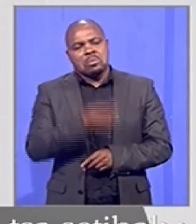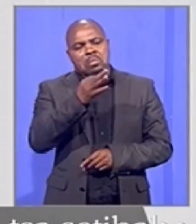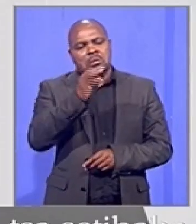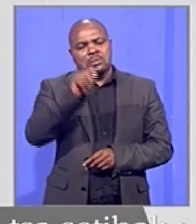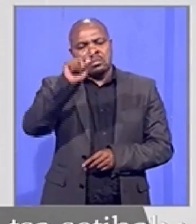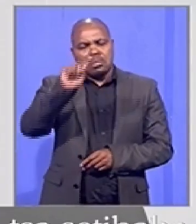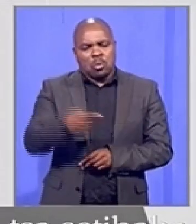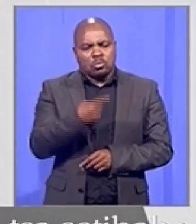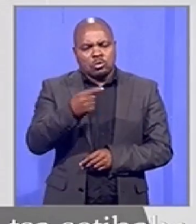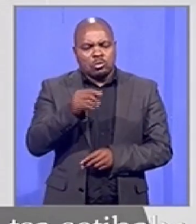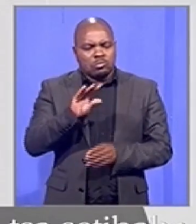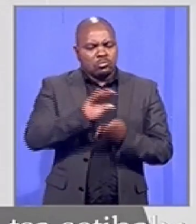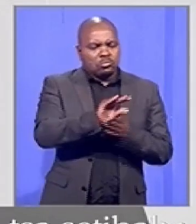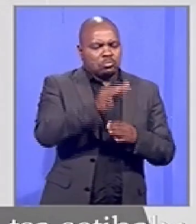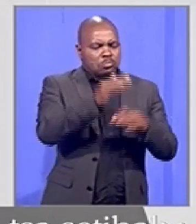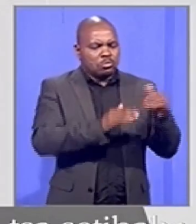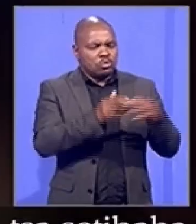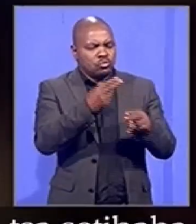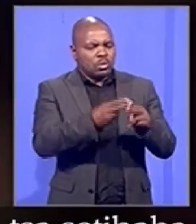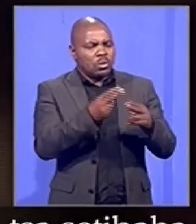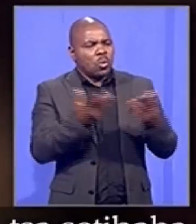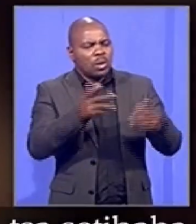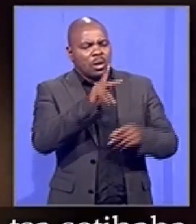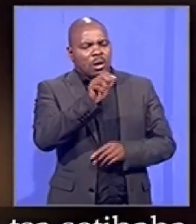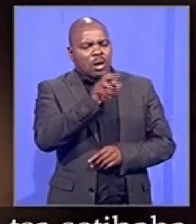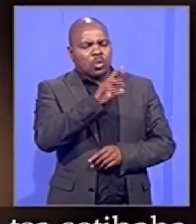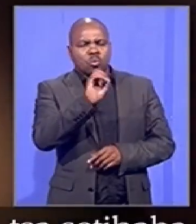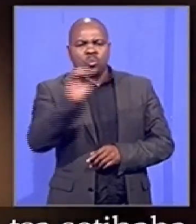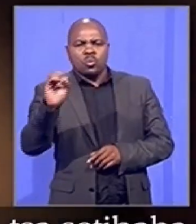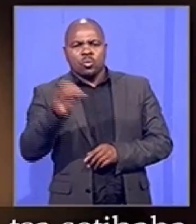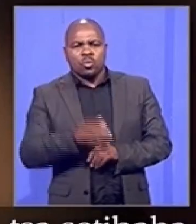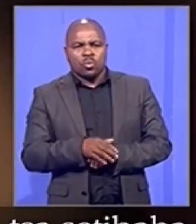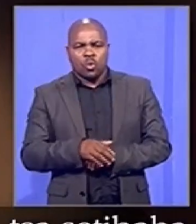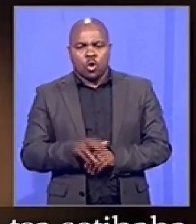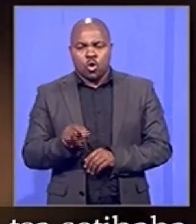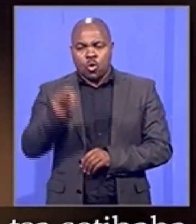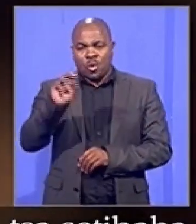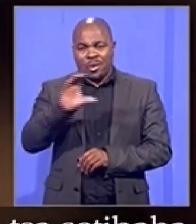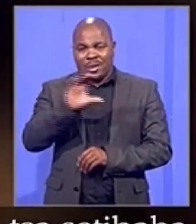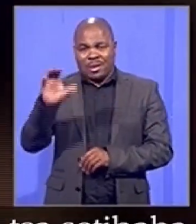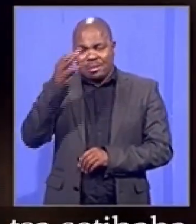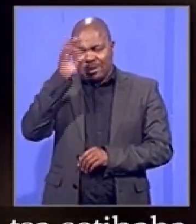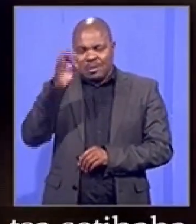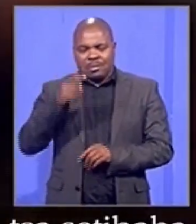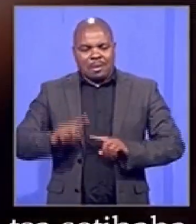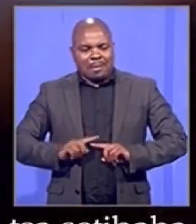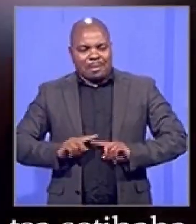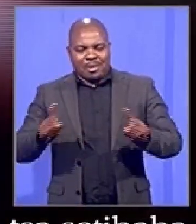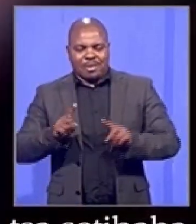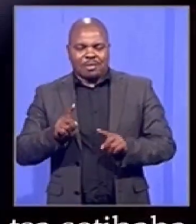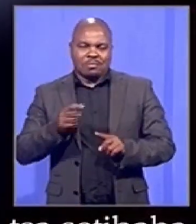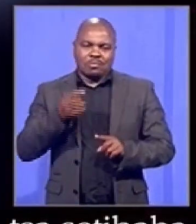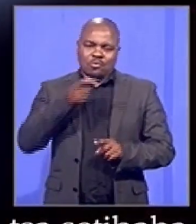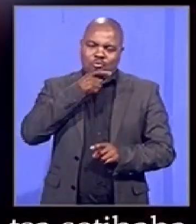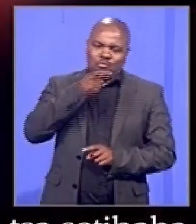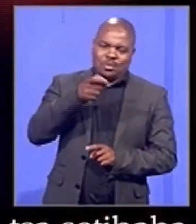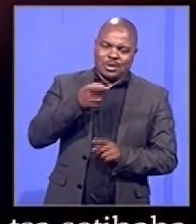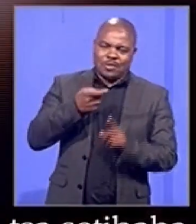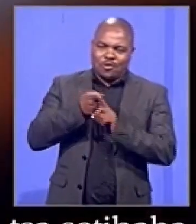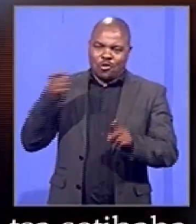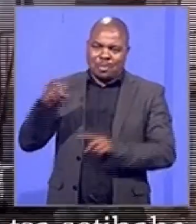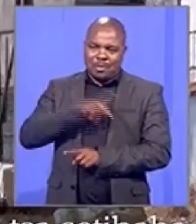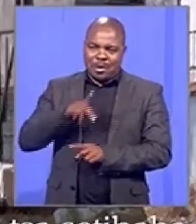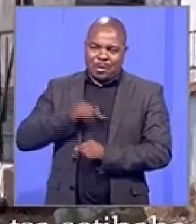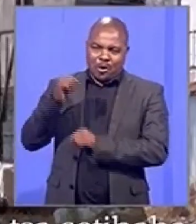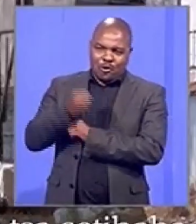ho nyantlwana e le nngwe karu. Mmuso wa province ya Northern Cape o latotse ho hlahisa maikutlo mabapi le phatlalatso ya